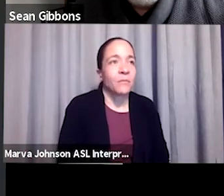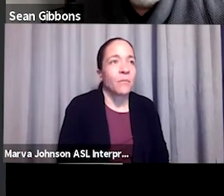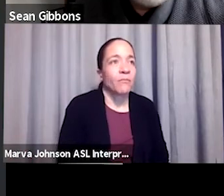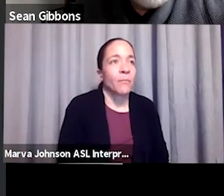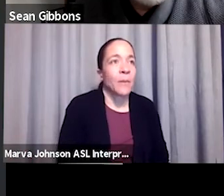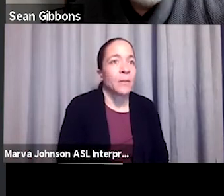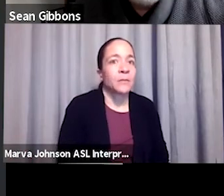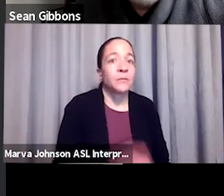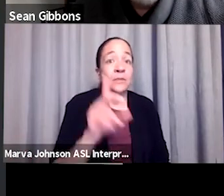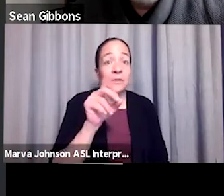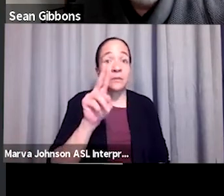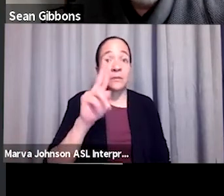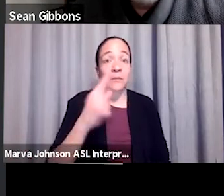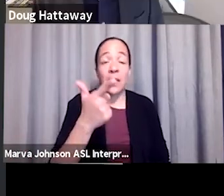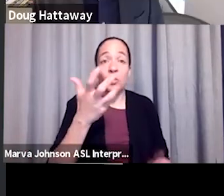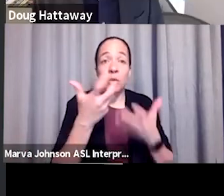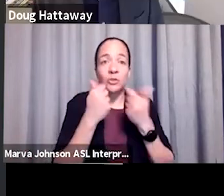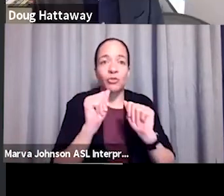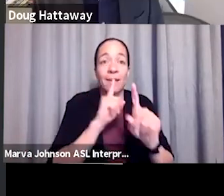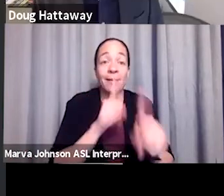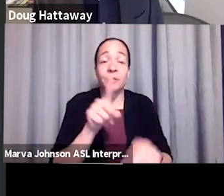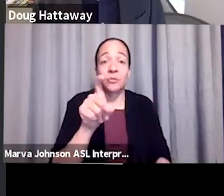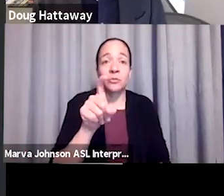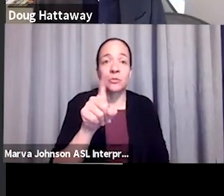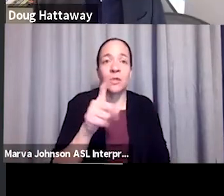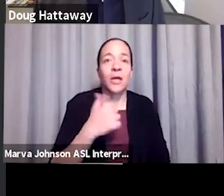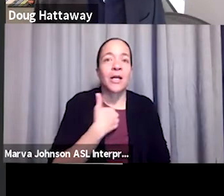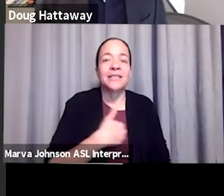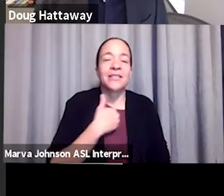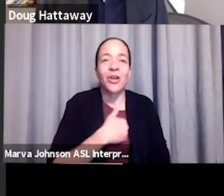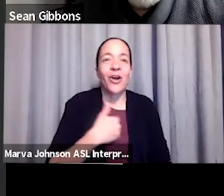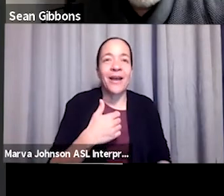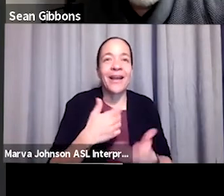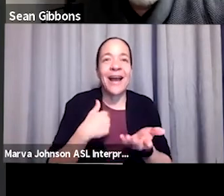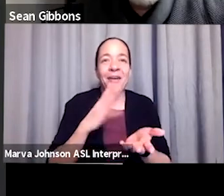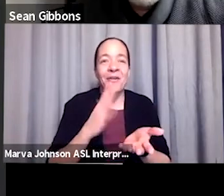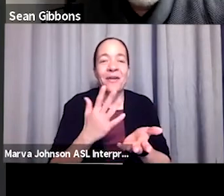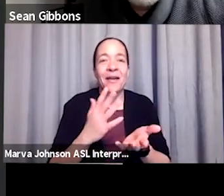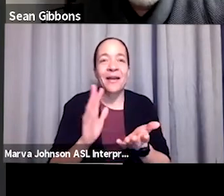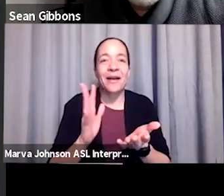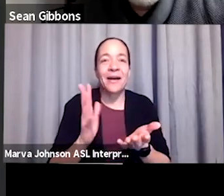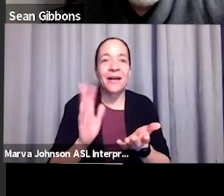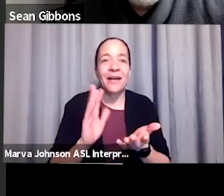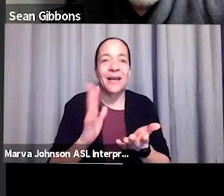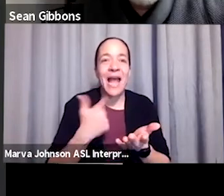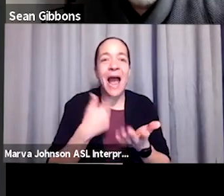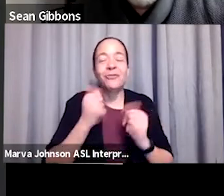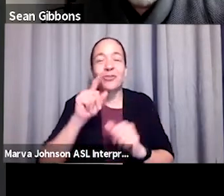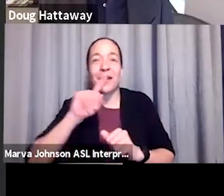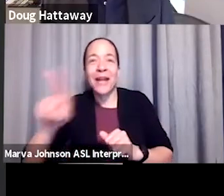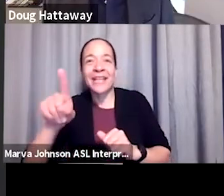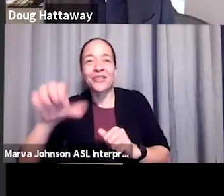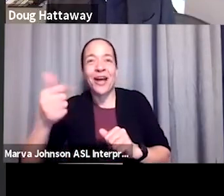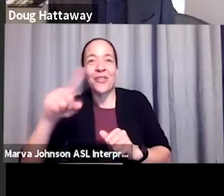Doug, do you want to take a swing at that? Sorry, I'll read it back to you. Yeah, hang on one quick second. Response to answer another question. Could you repeat